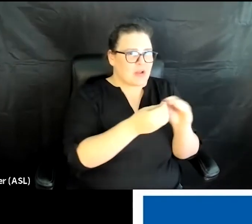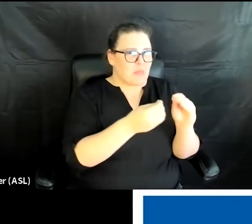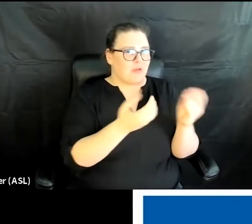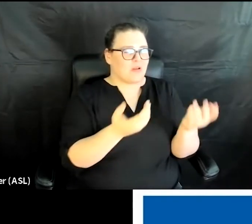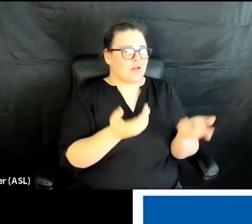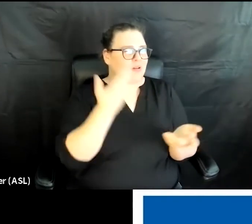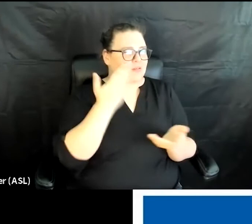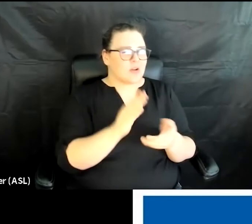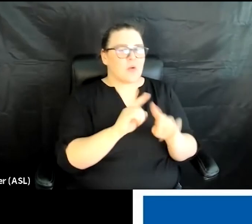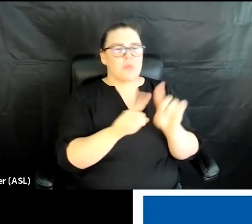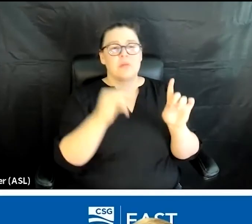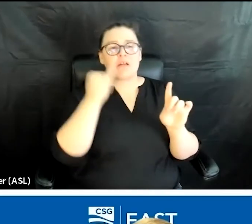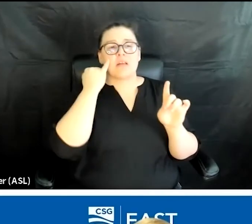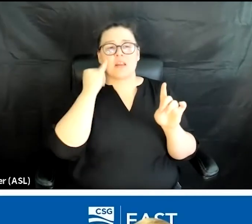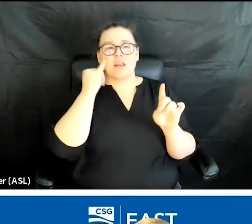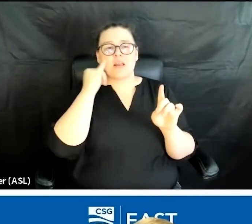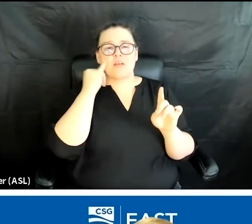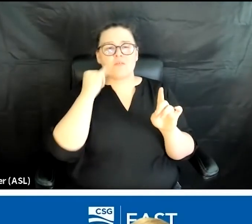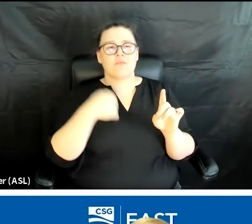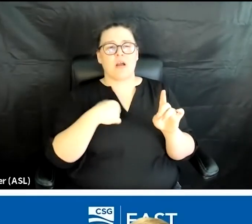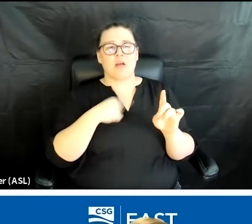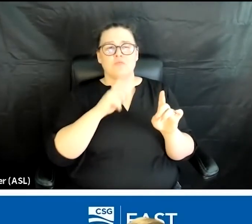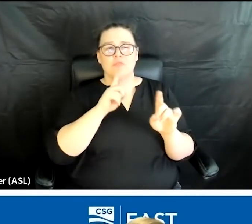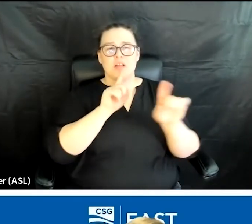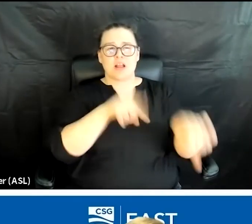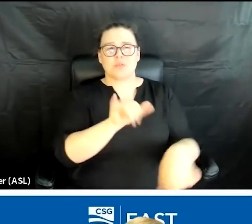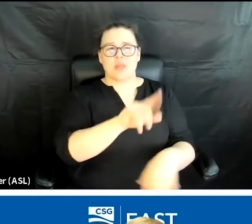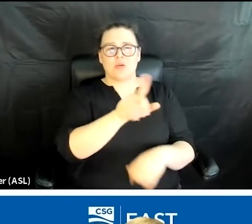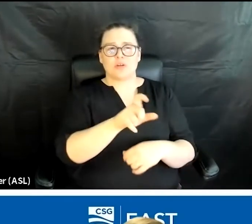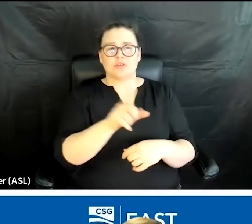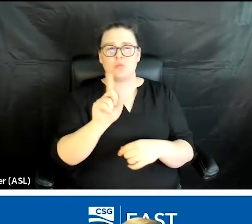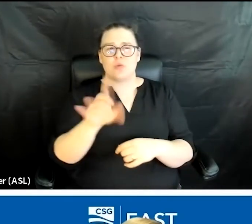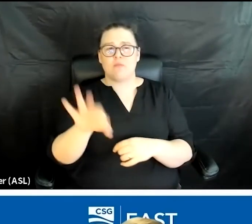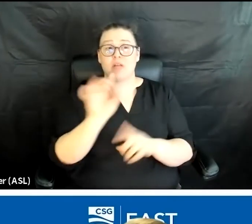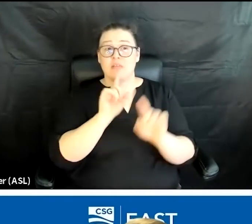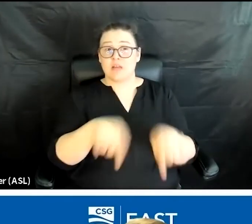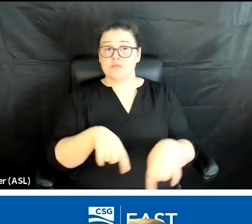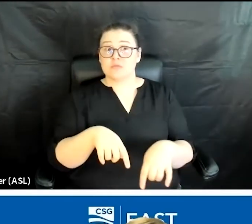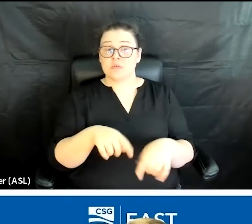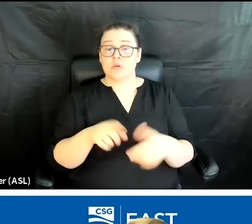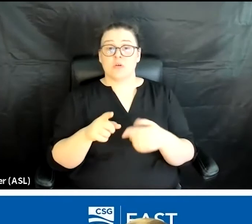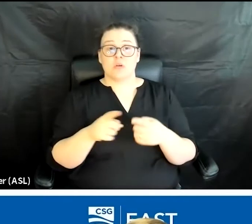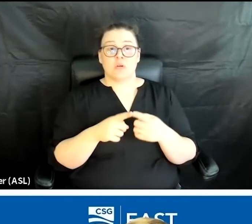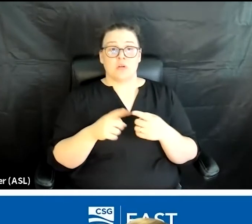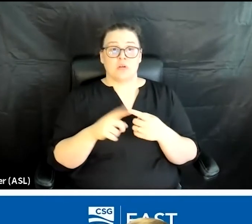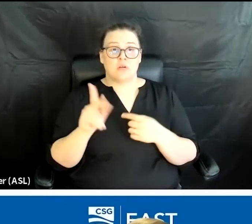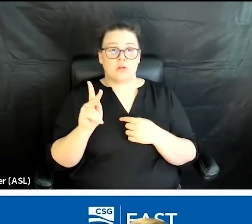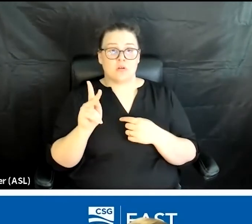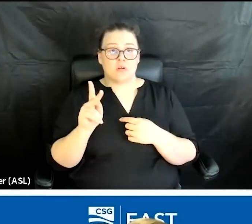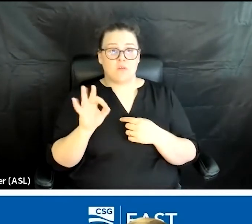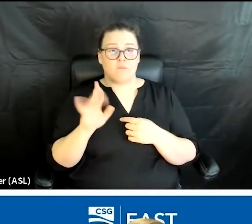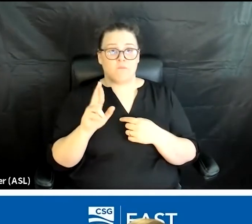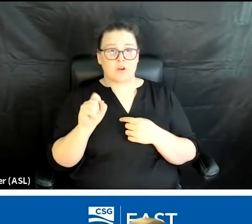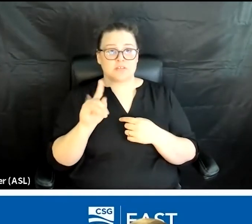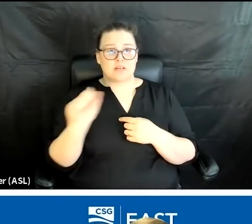but if I was gonna dig into that question, the two places I would look would be HRSA, which has the behavioral health workforce